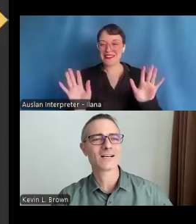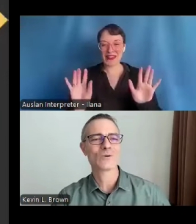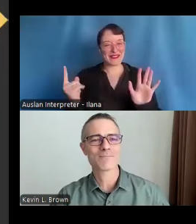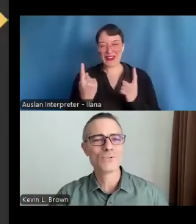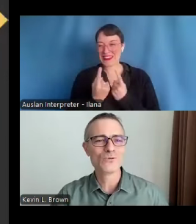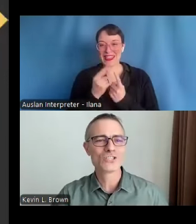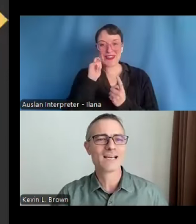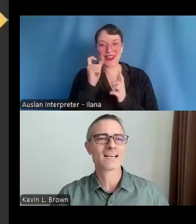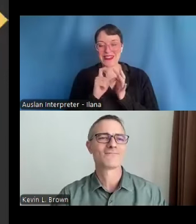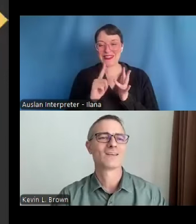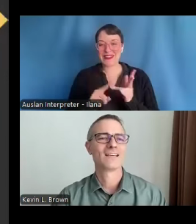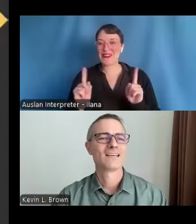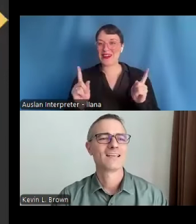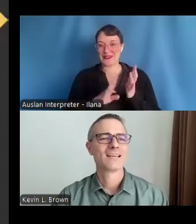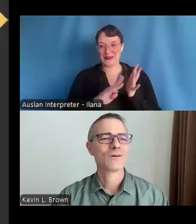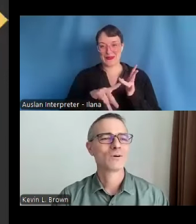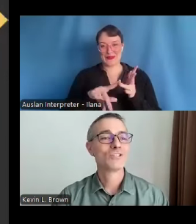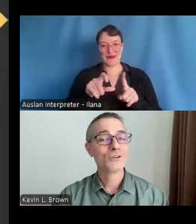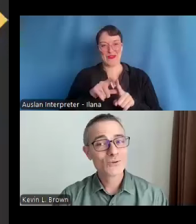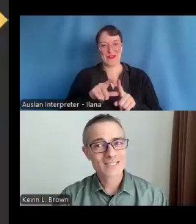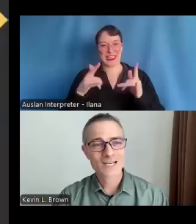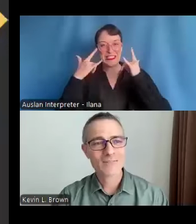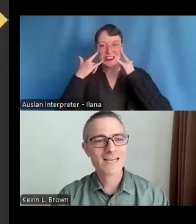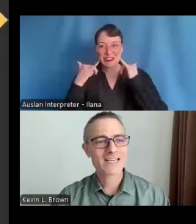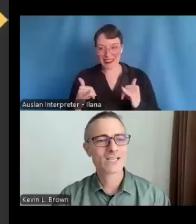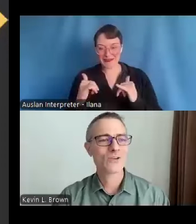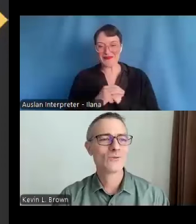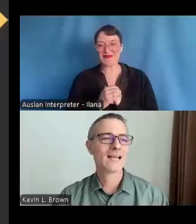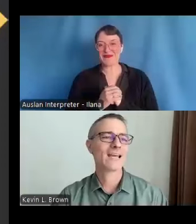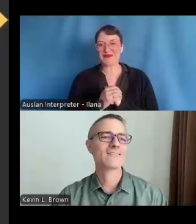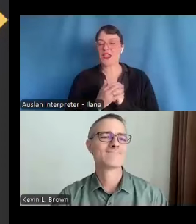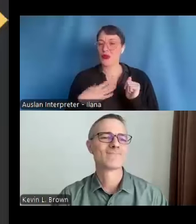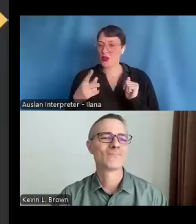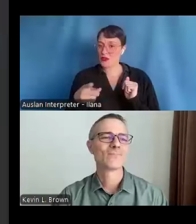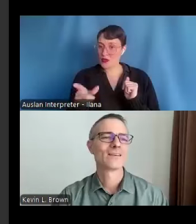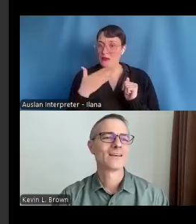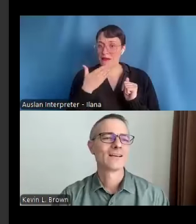a quick mood check. And I want you to tell me in the Q&A,